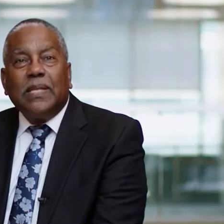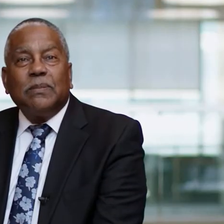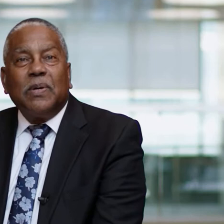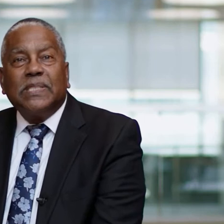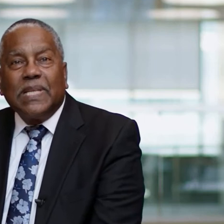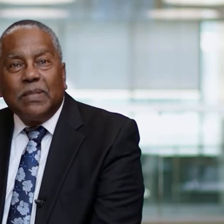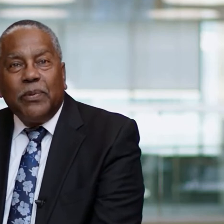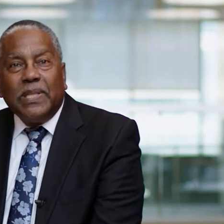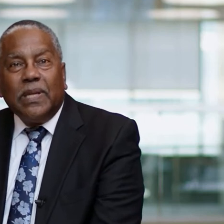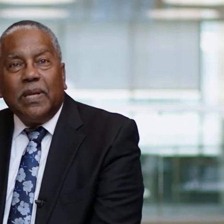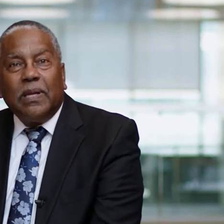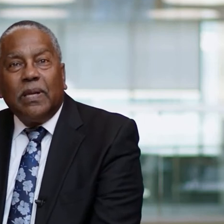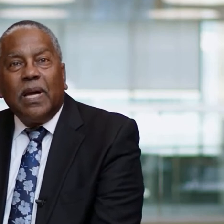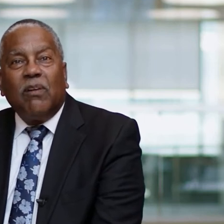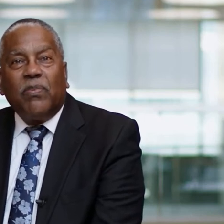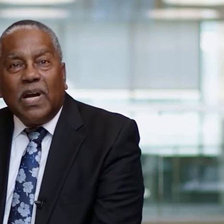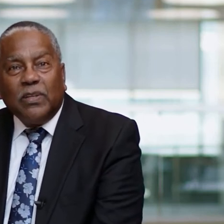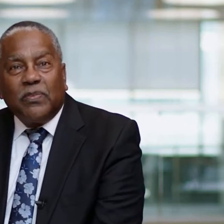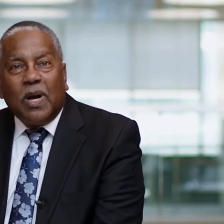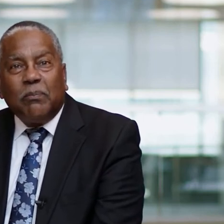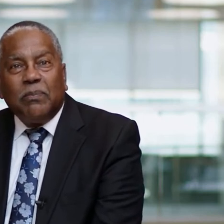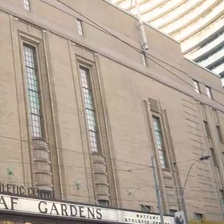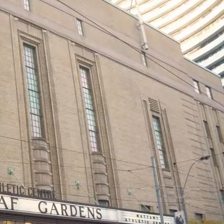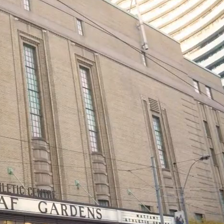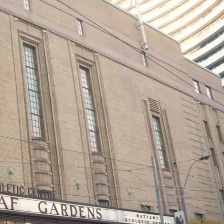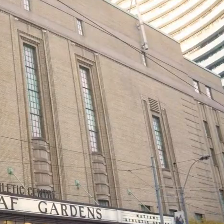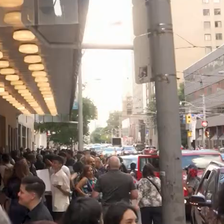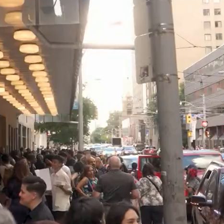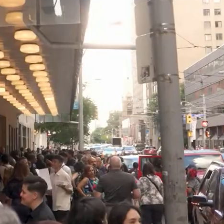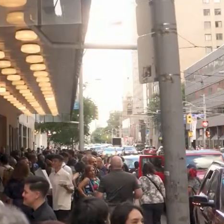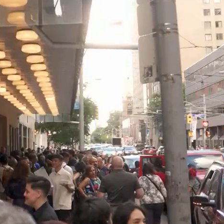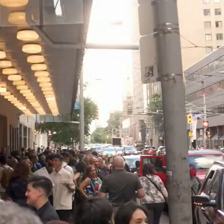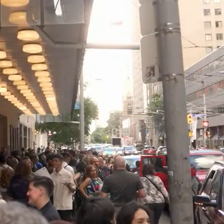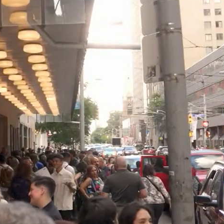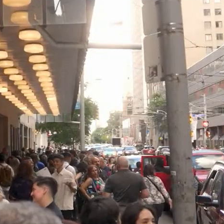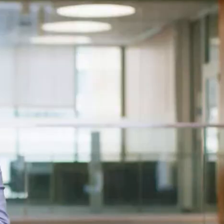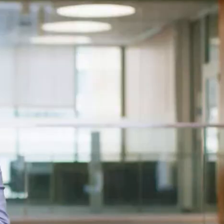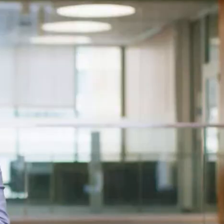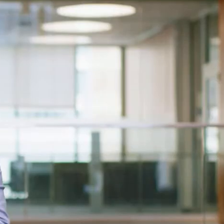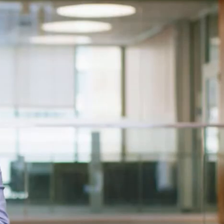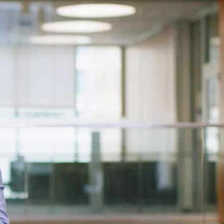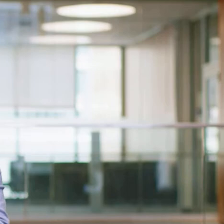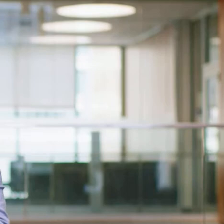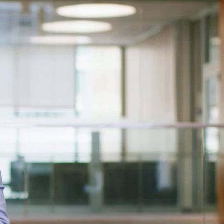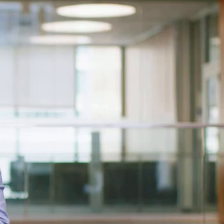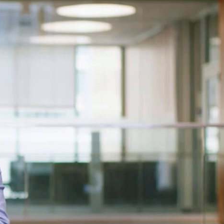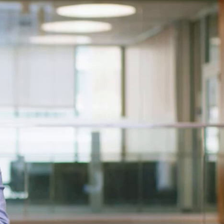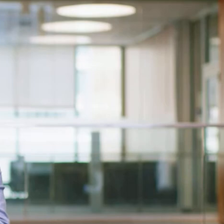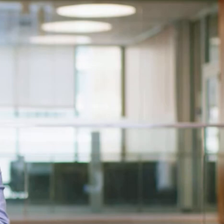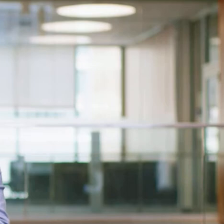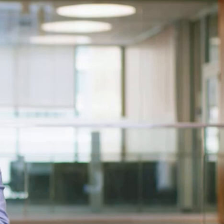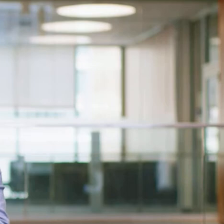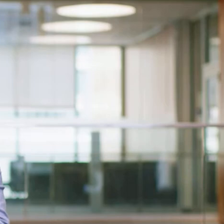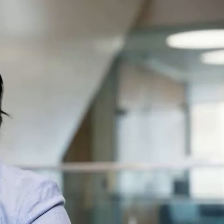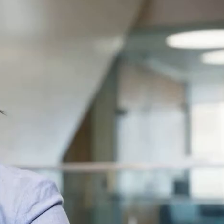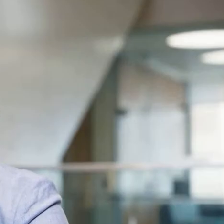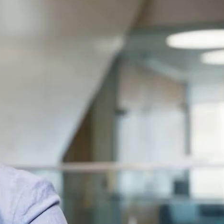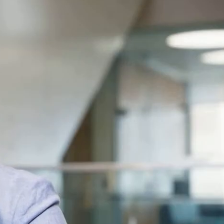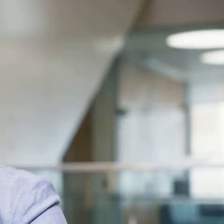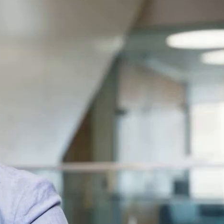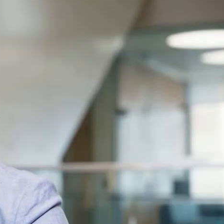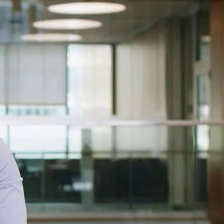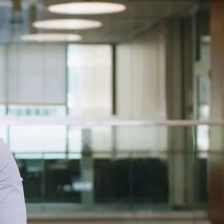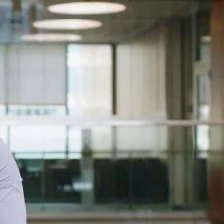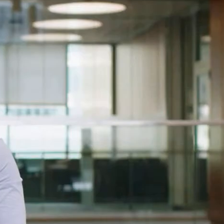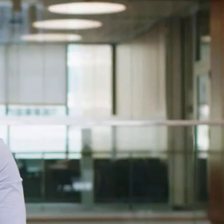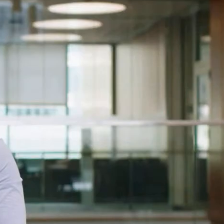Today is about celebrating how far you've come. And we'd like to take this opportunity to talk about how far you're gonna